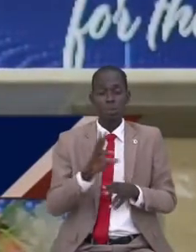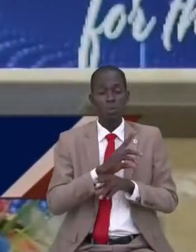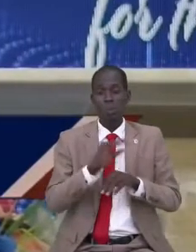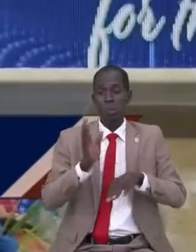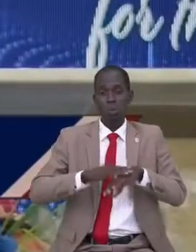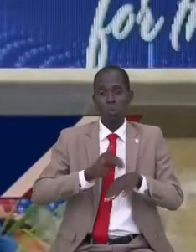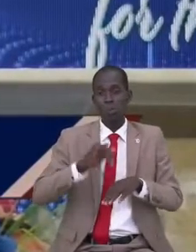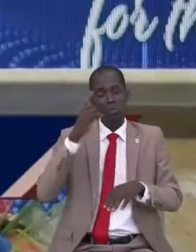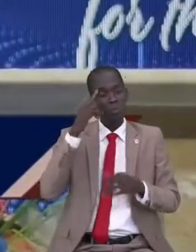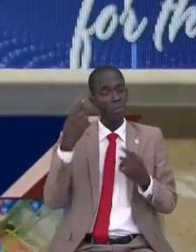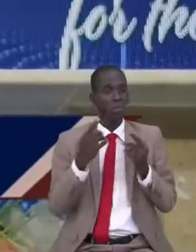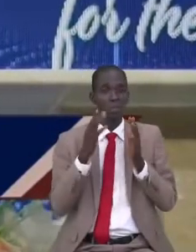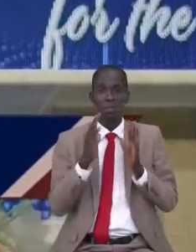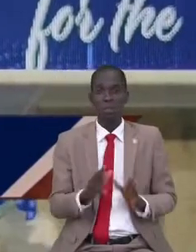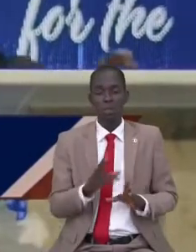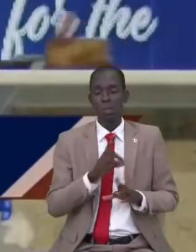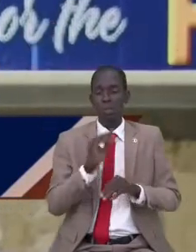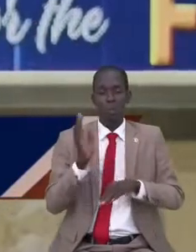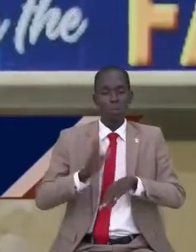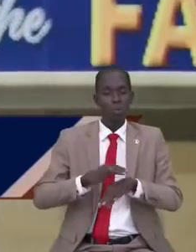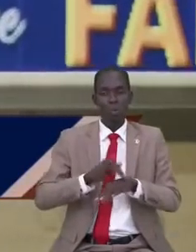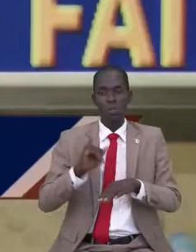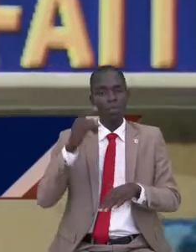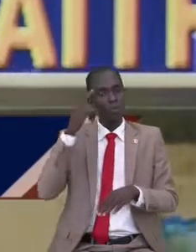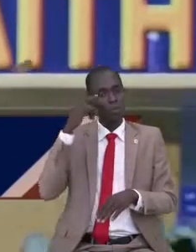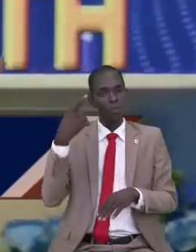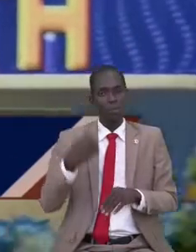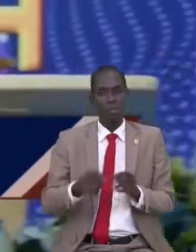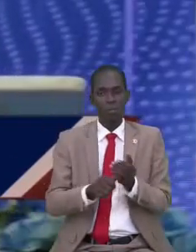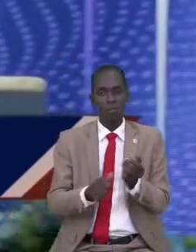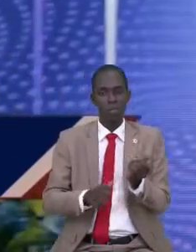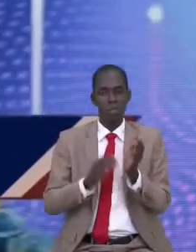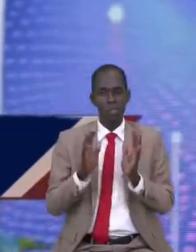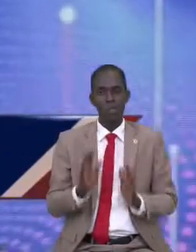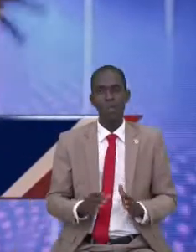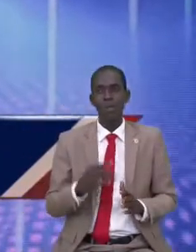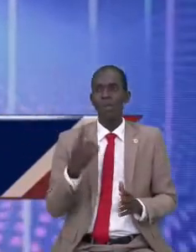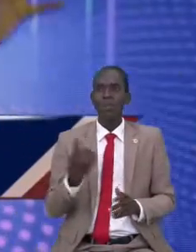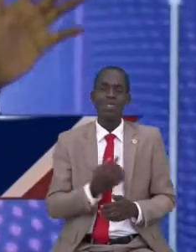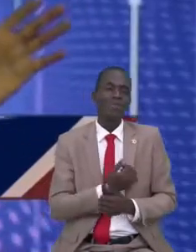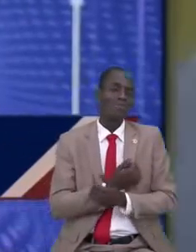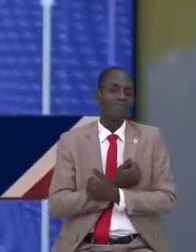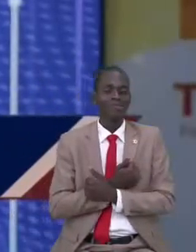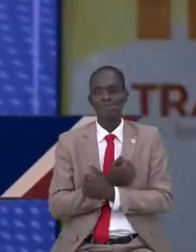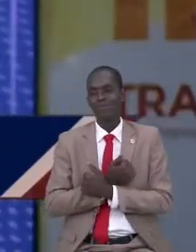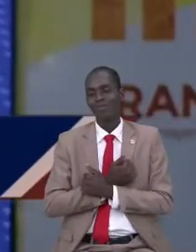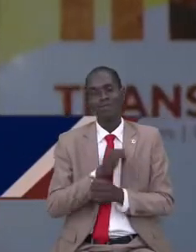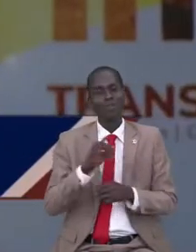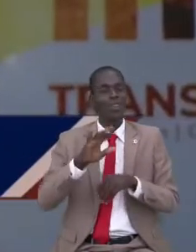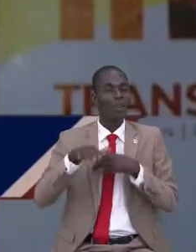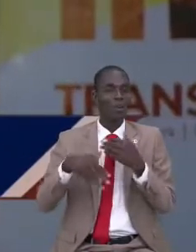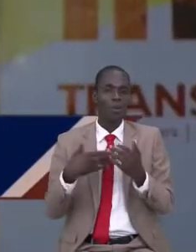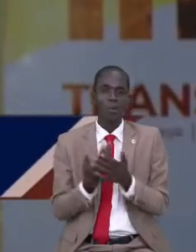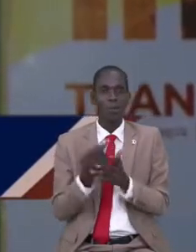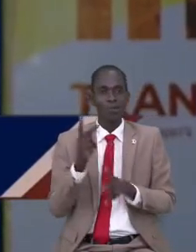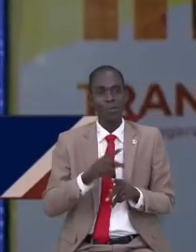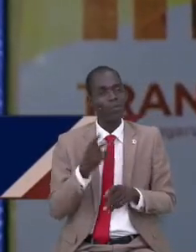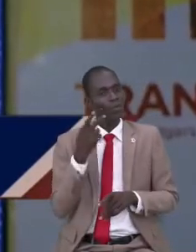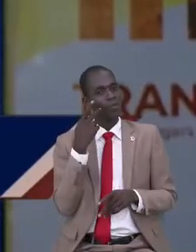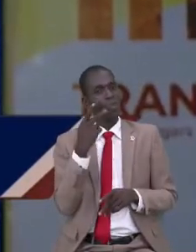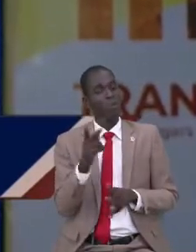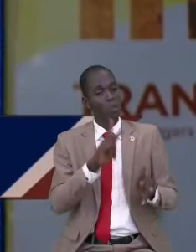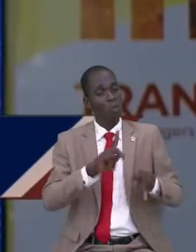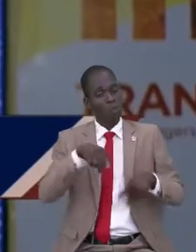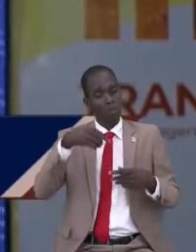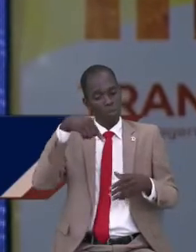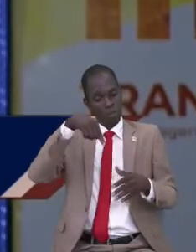There's no warning for the backslider. They are loving, loving, loving people. And even when they see people going down